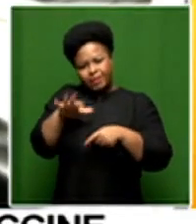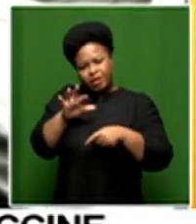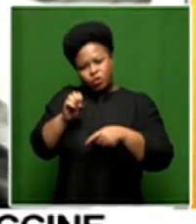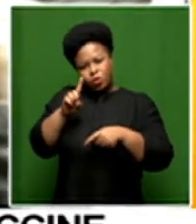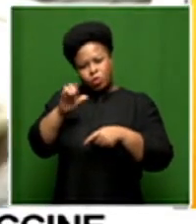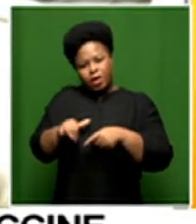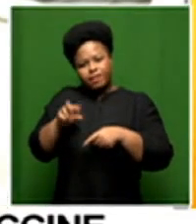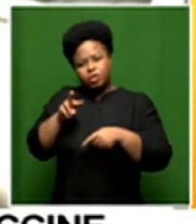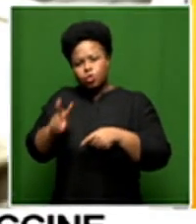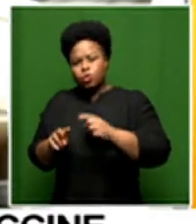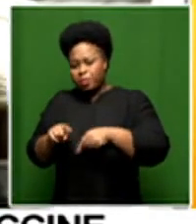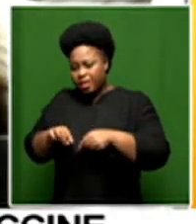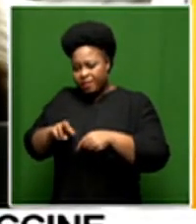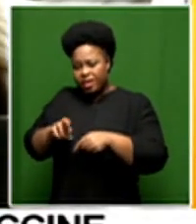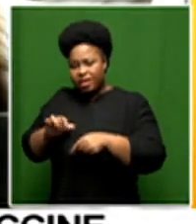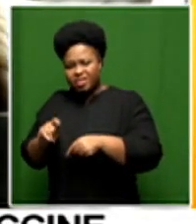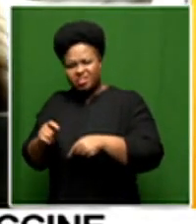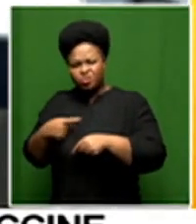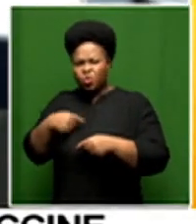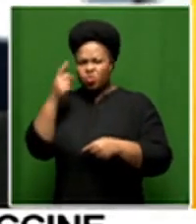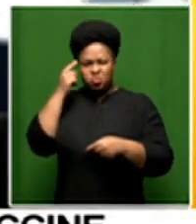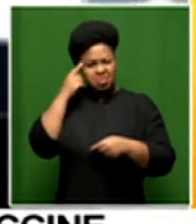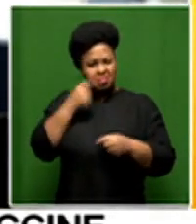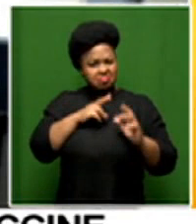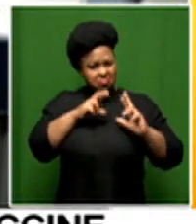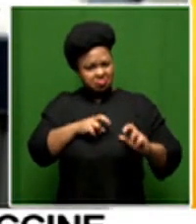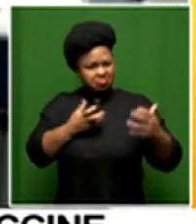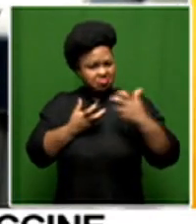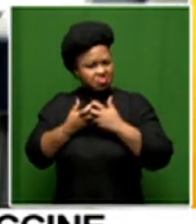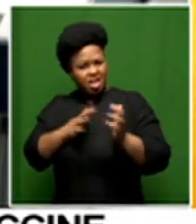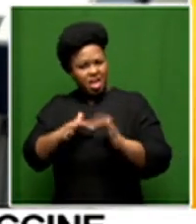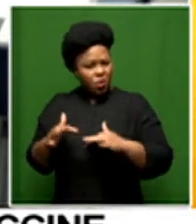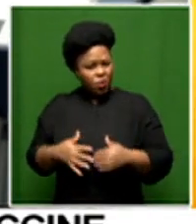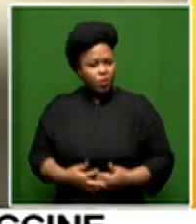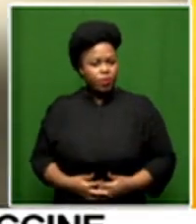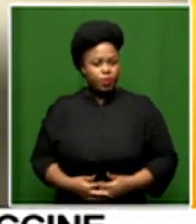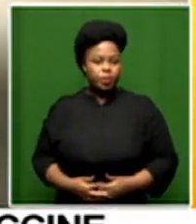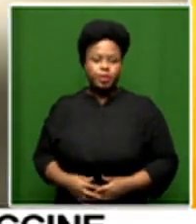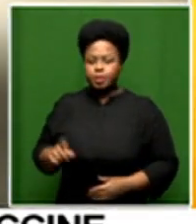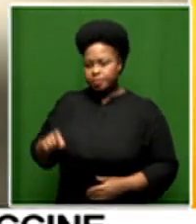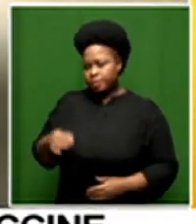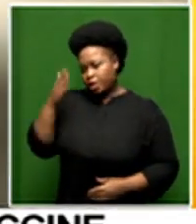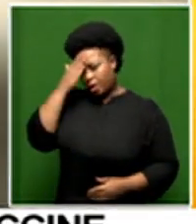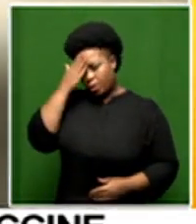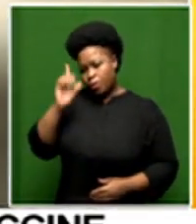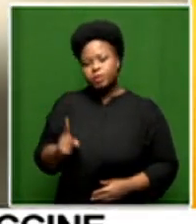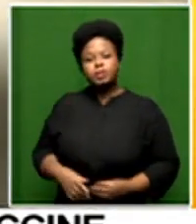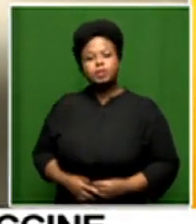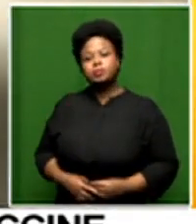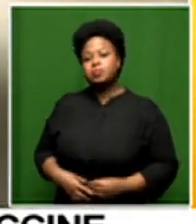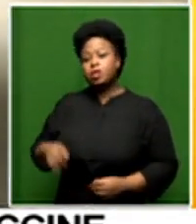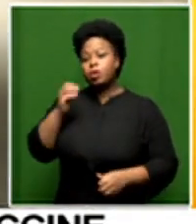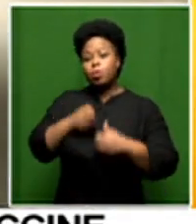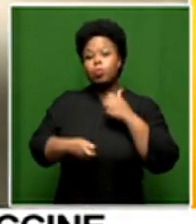virus, what sort of testing has been done as far as you know? What I know, in fact, the problem with the